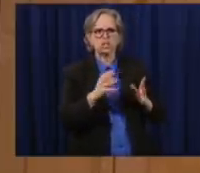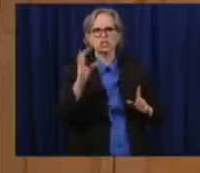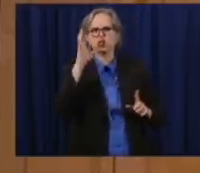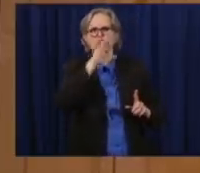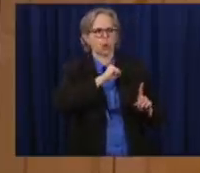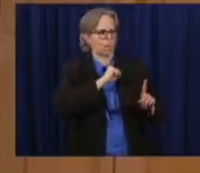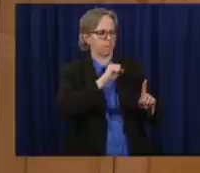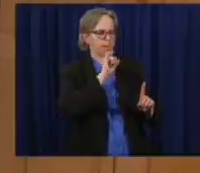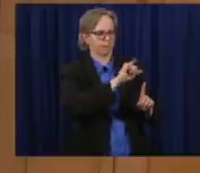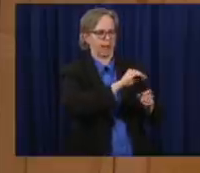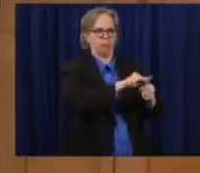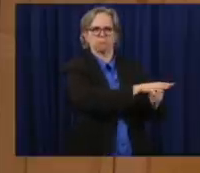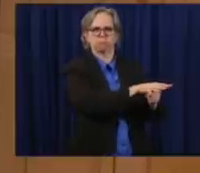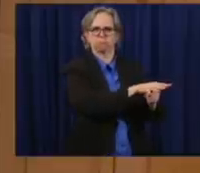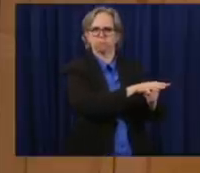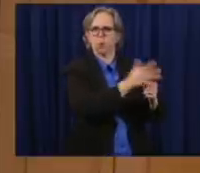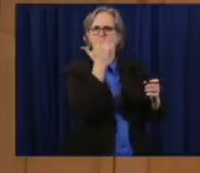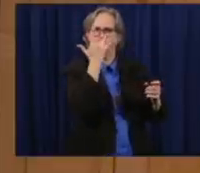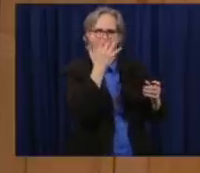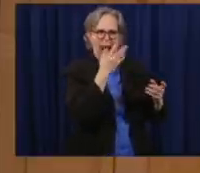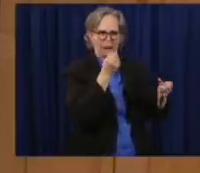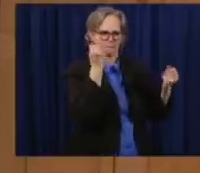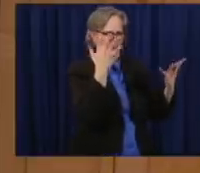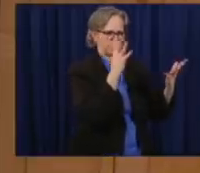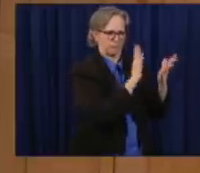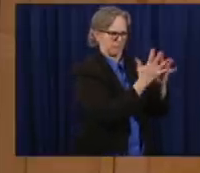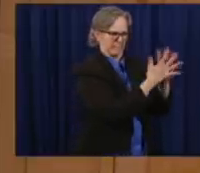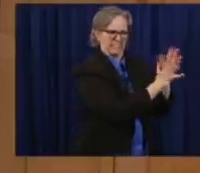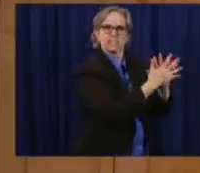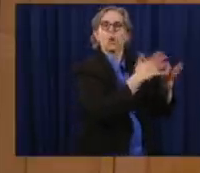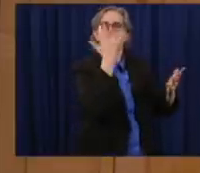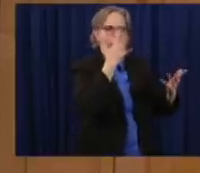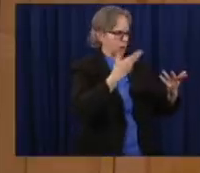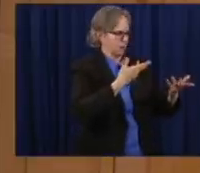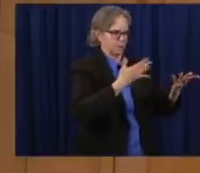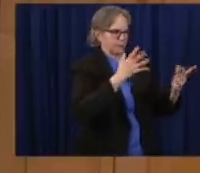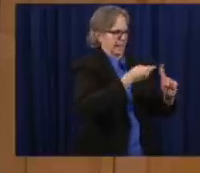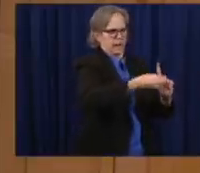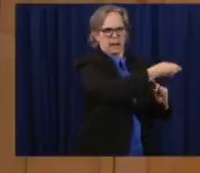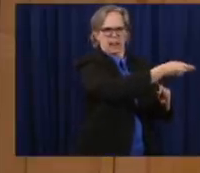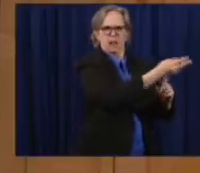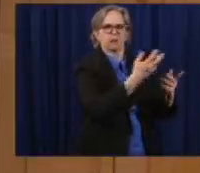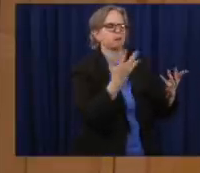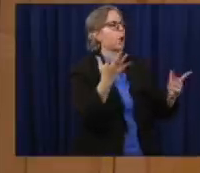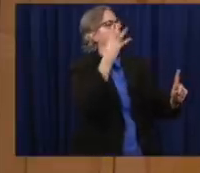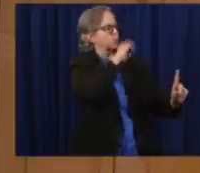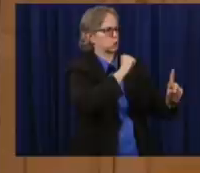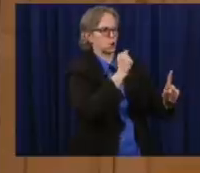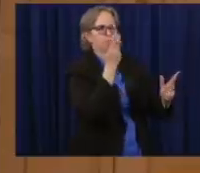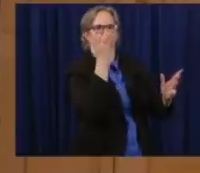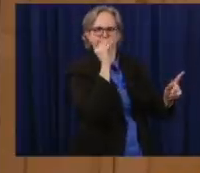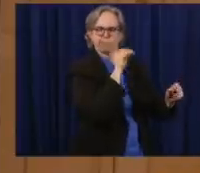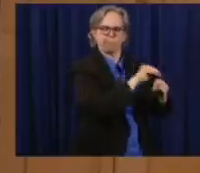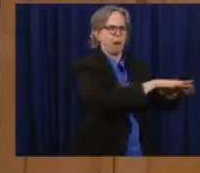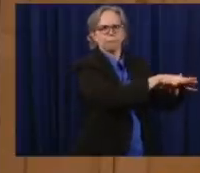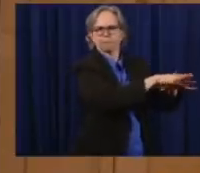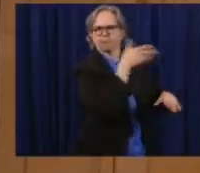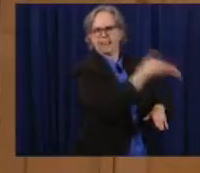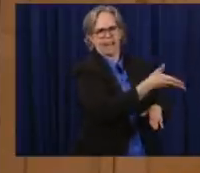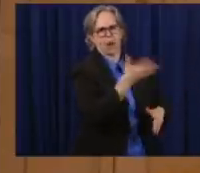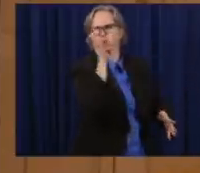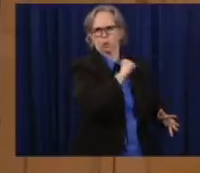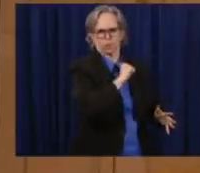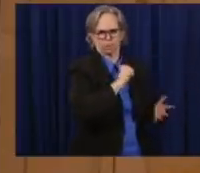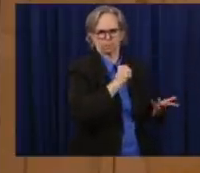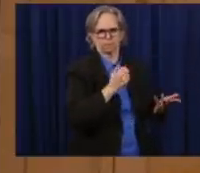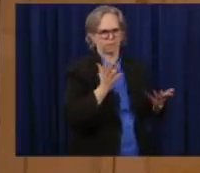had the testing, I think you just have to assume it's there and then treat everything as such and then make all of your arrangements around that.